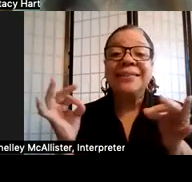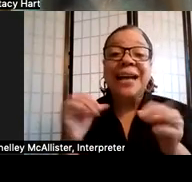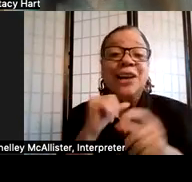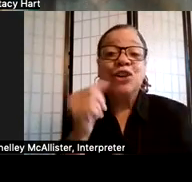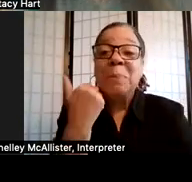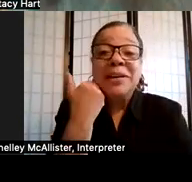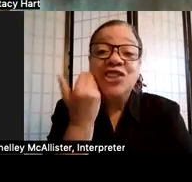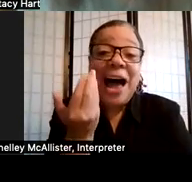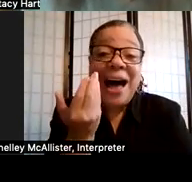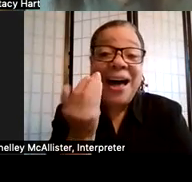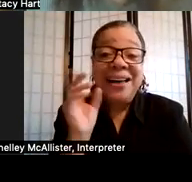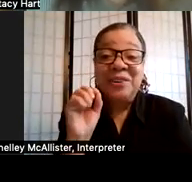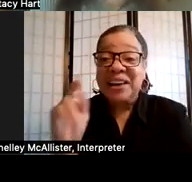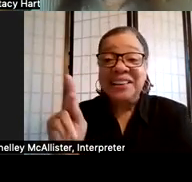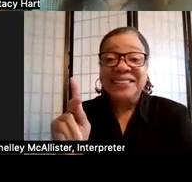shy.